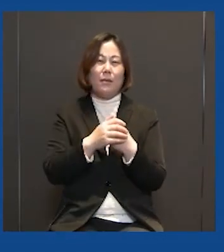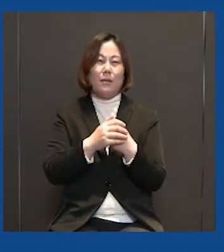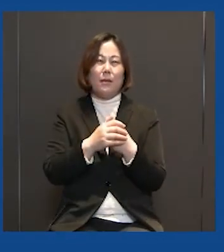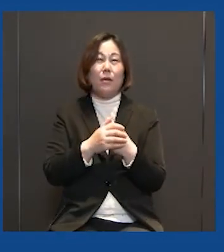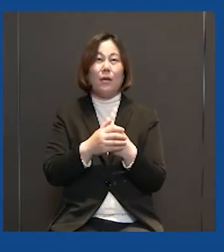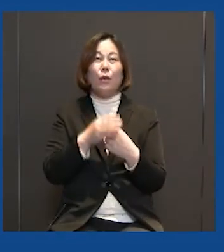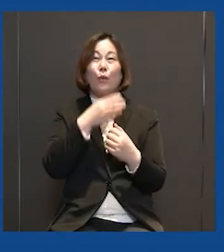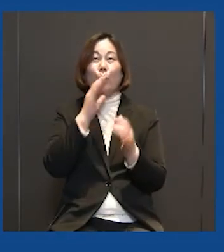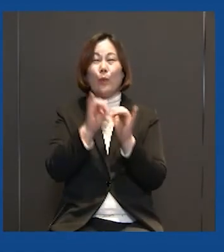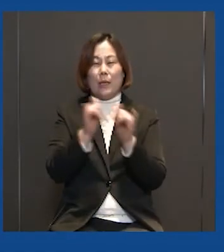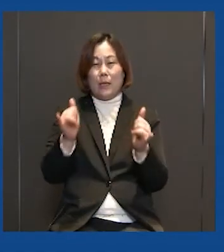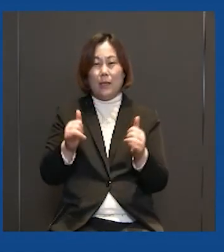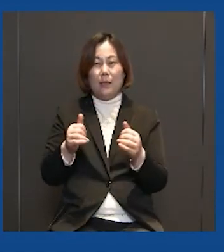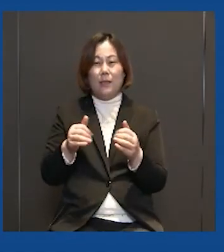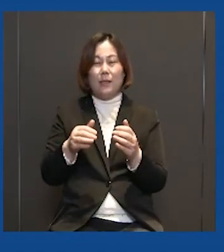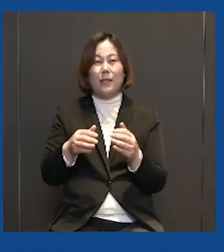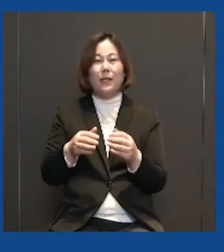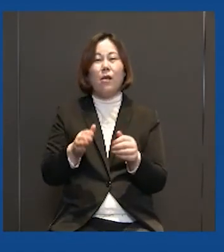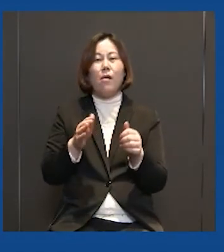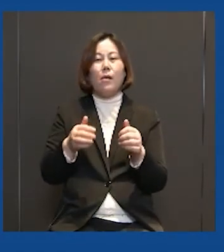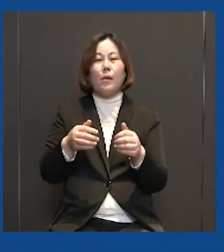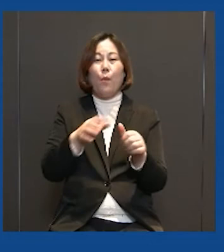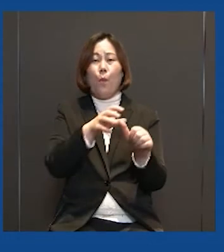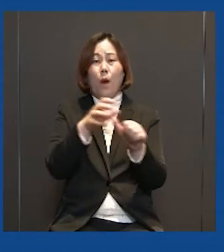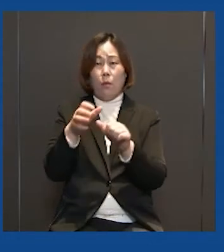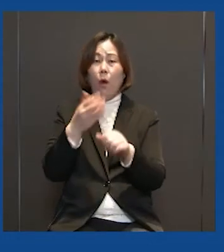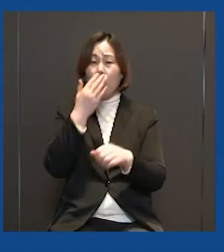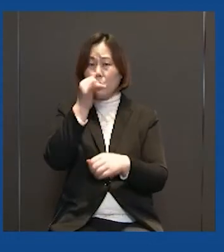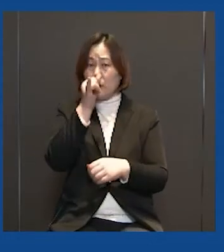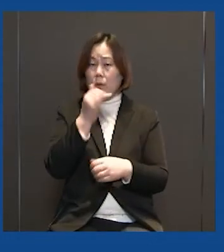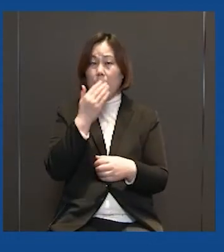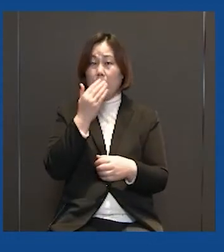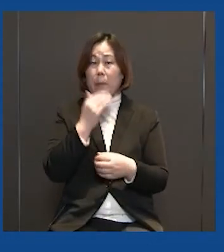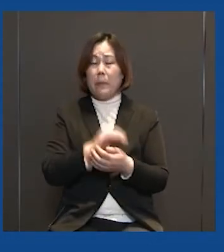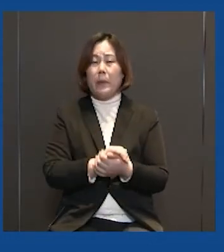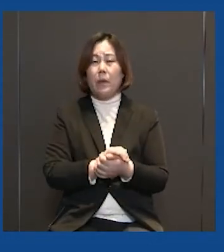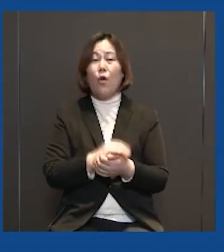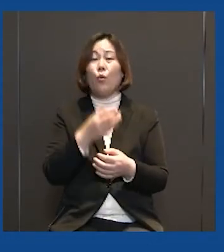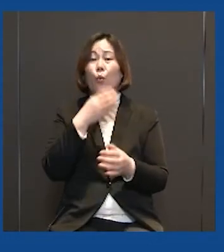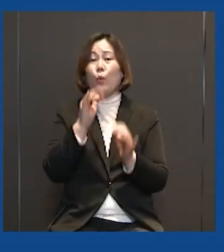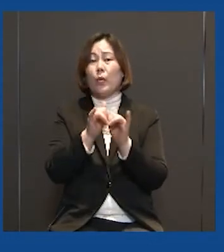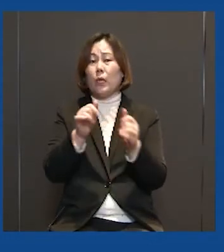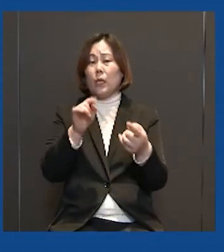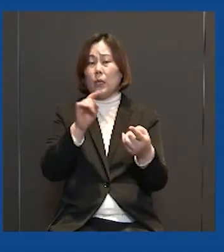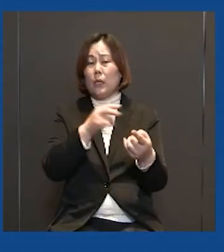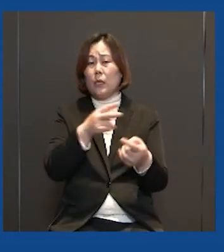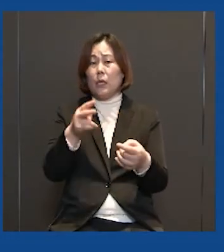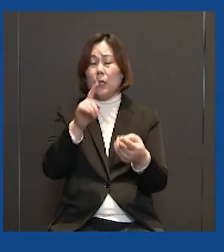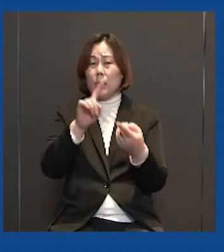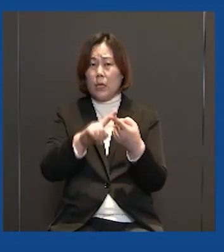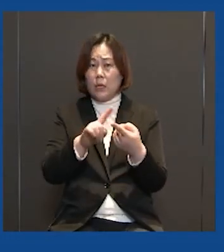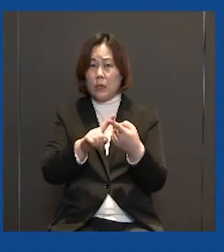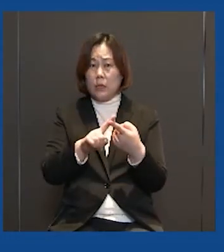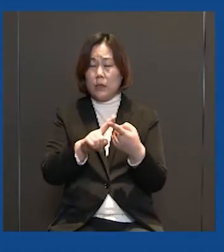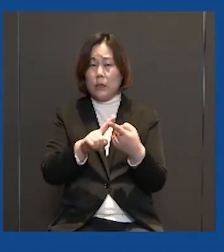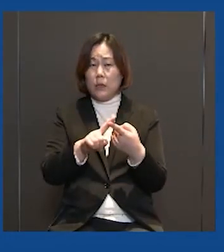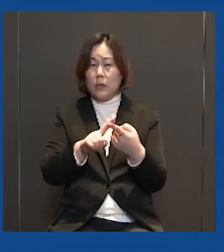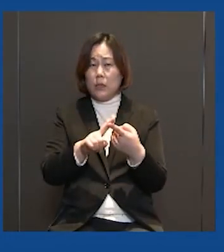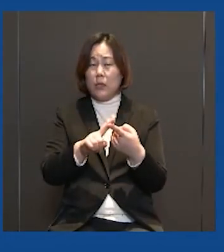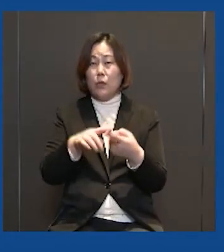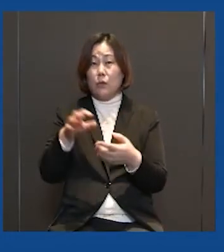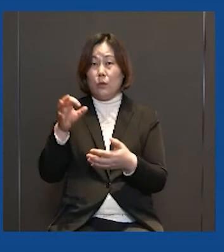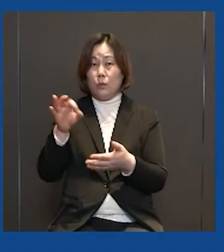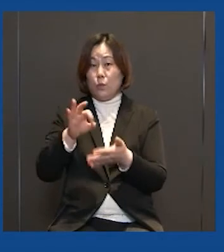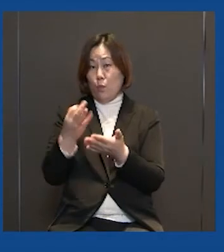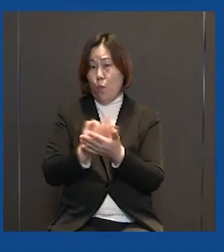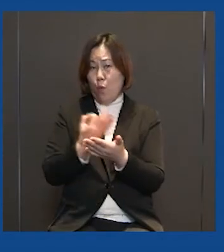community levels, older people having a large proportion of the disposable income that can be directed towards